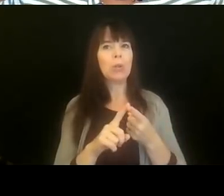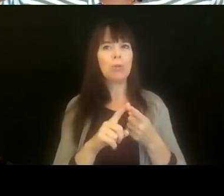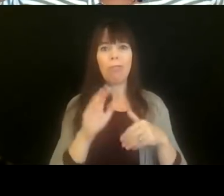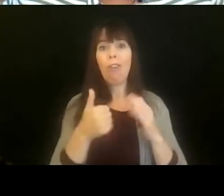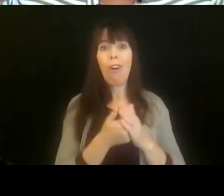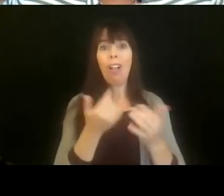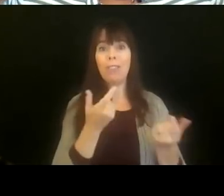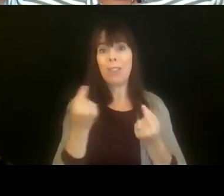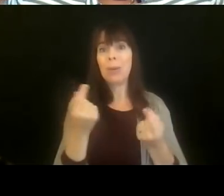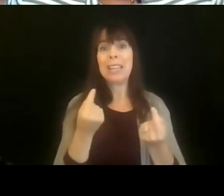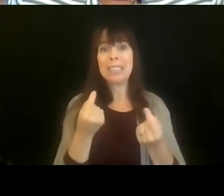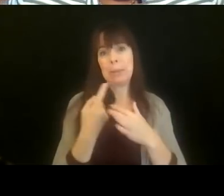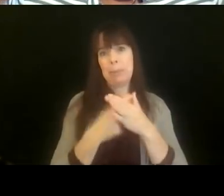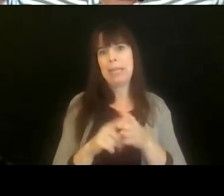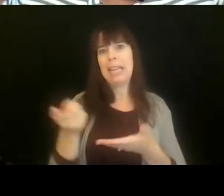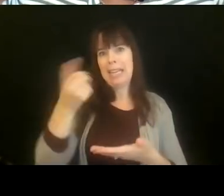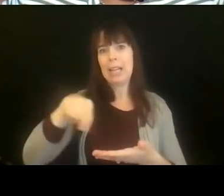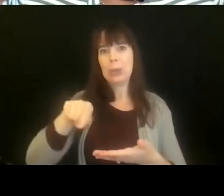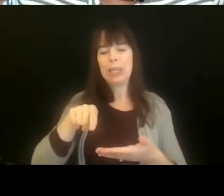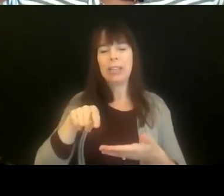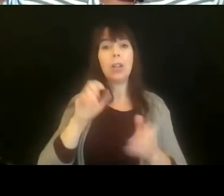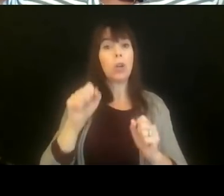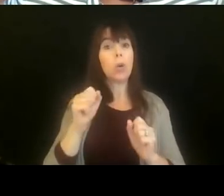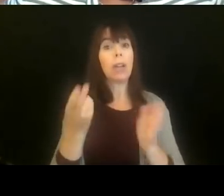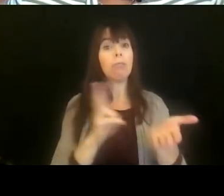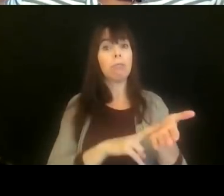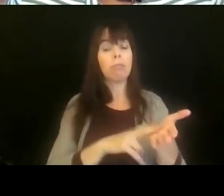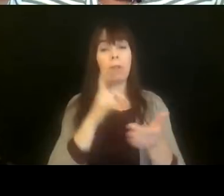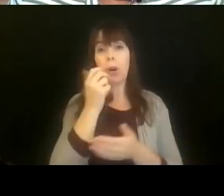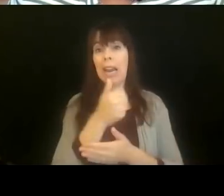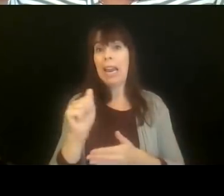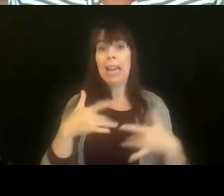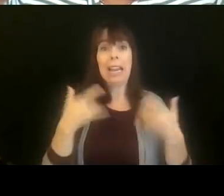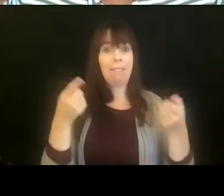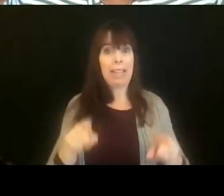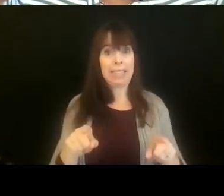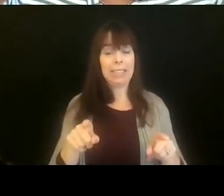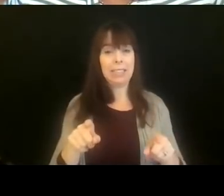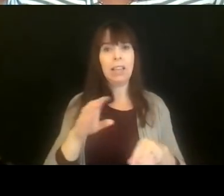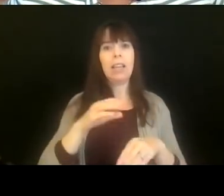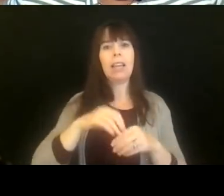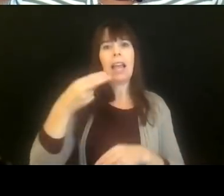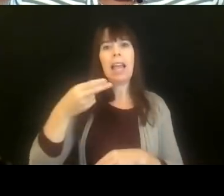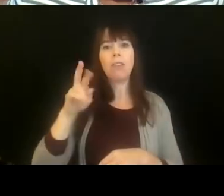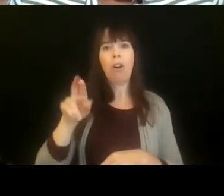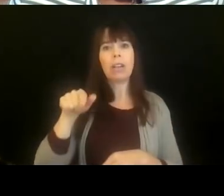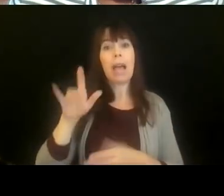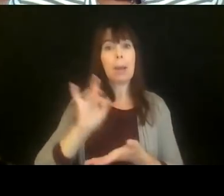these activities beginning next week. You can register for any of the events at